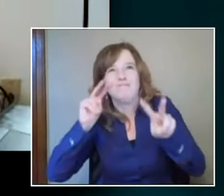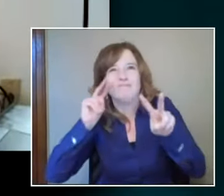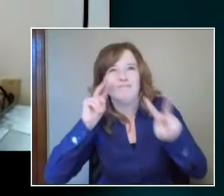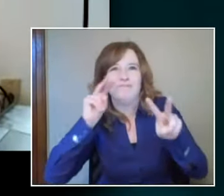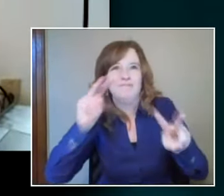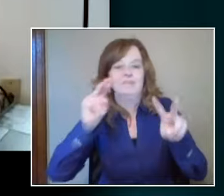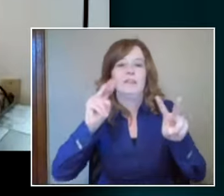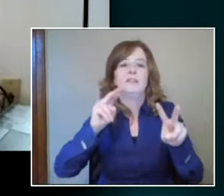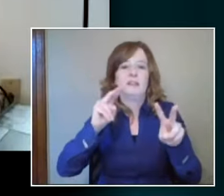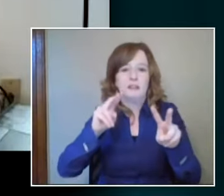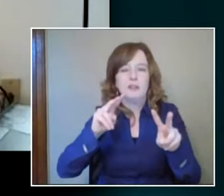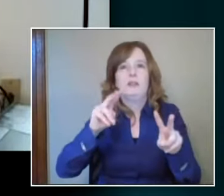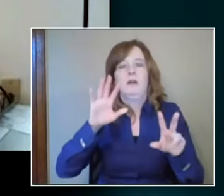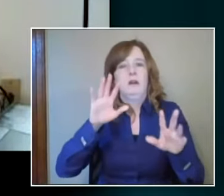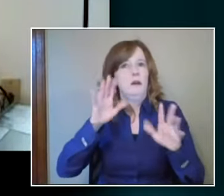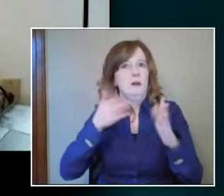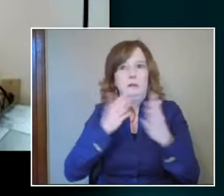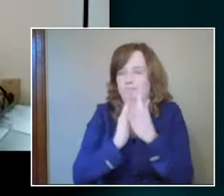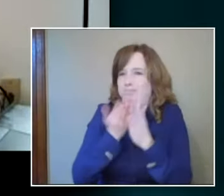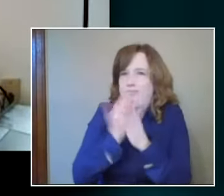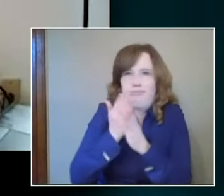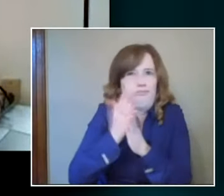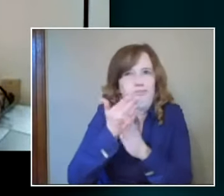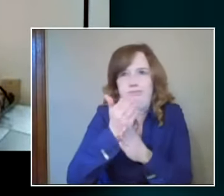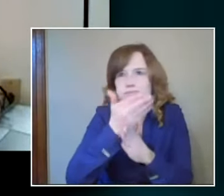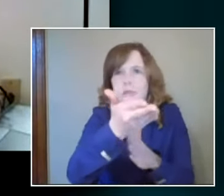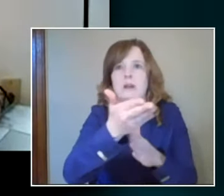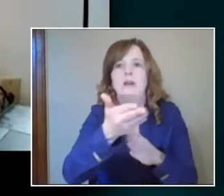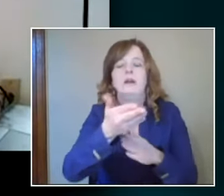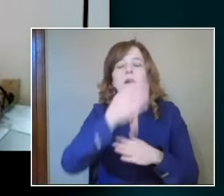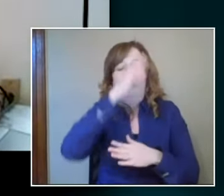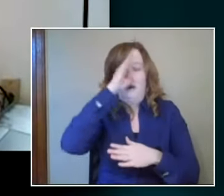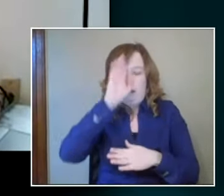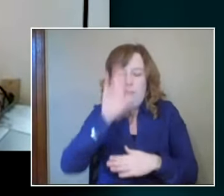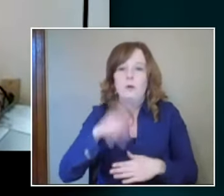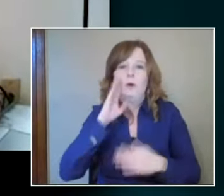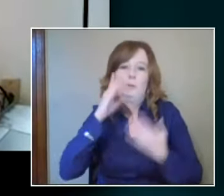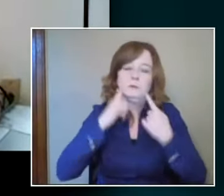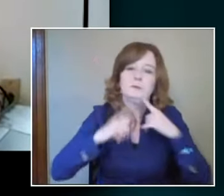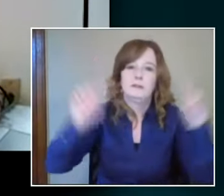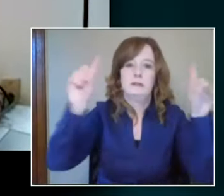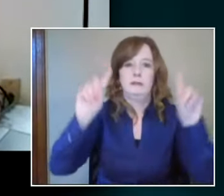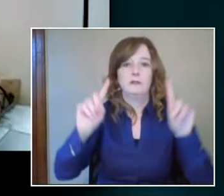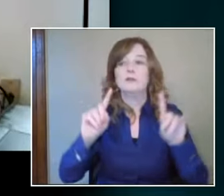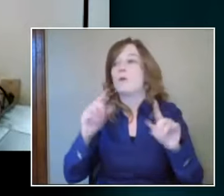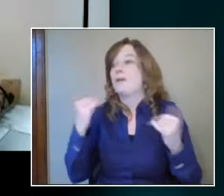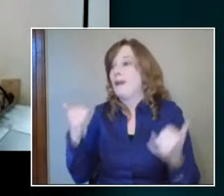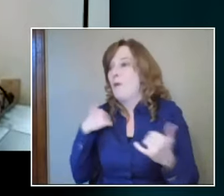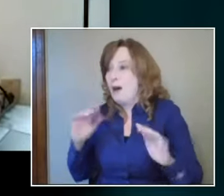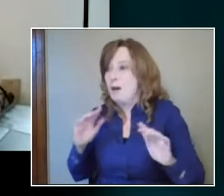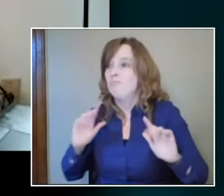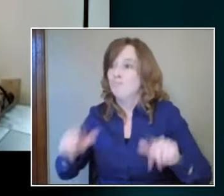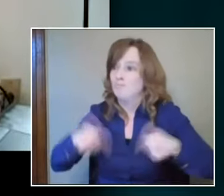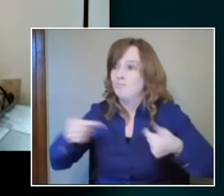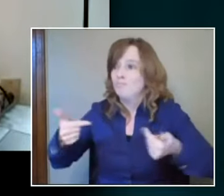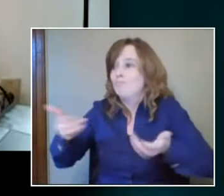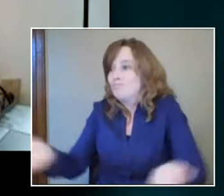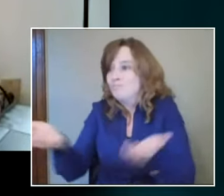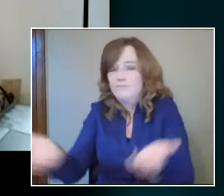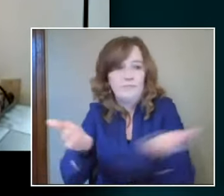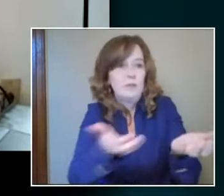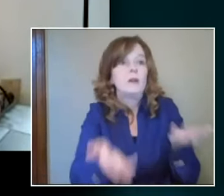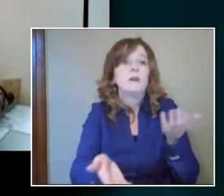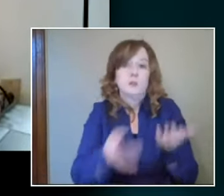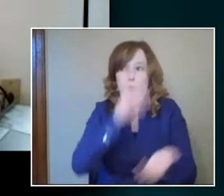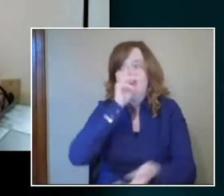all of the obstacles, I was halfway there. So to encourage someone who may feel like giving up, this is a very, very hard time. This is a very